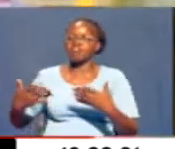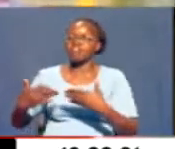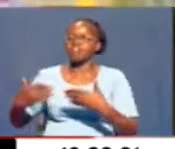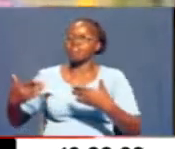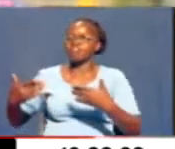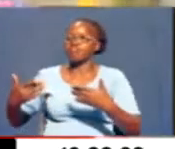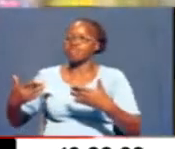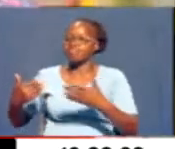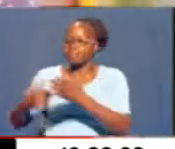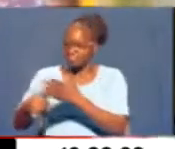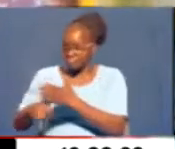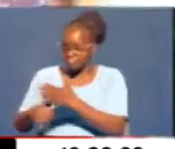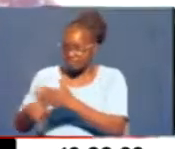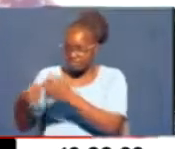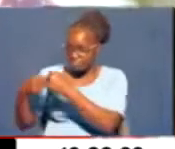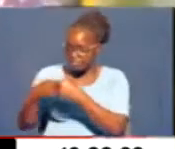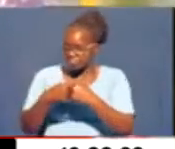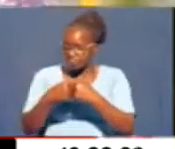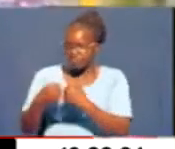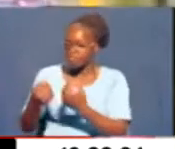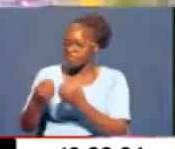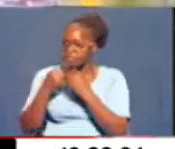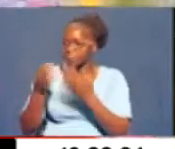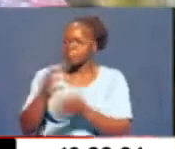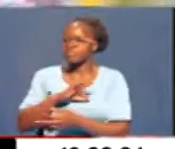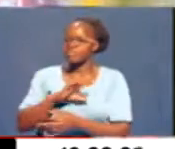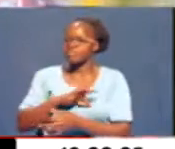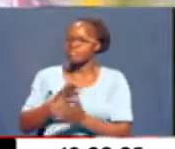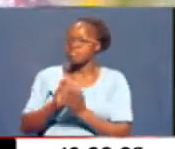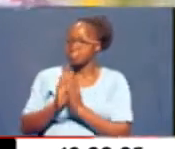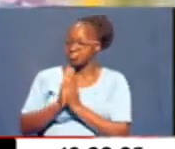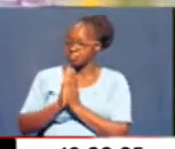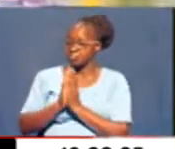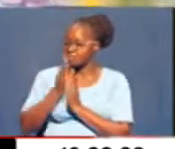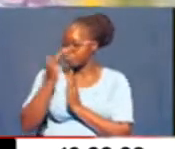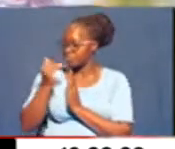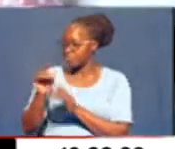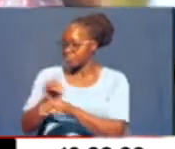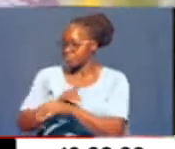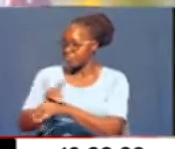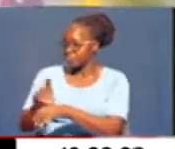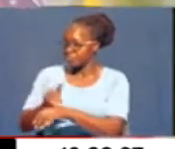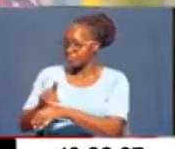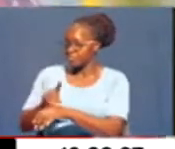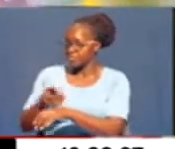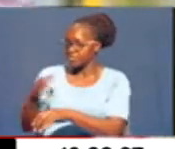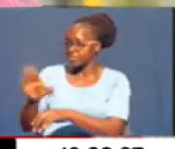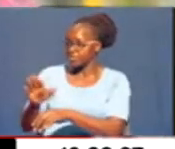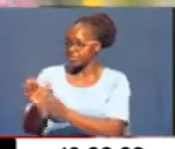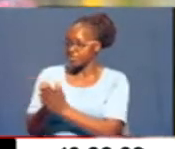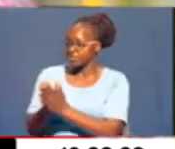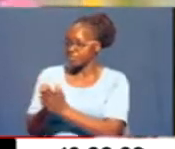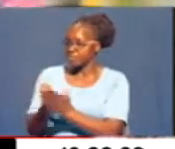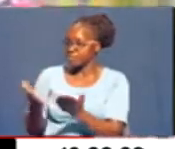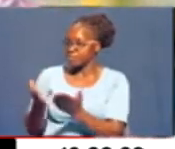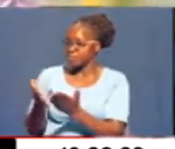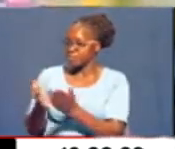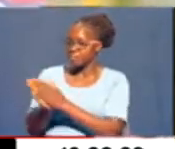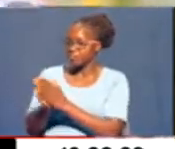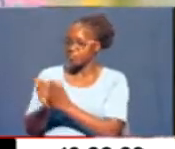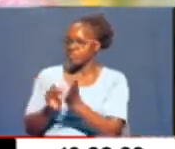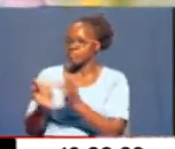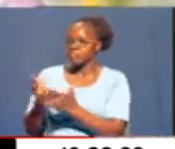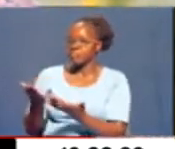go out. So I'm praying, because it is their duty. If you see the Beatitudes of Jesus in Matthew chapter